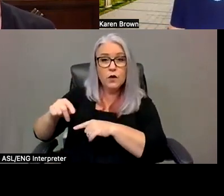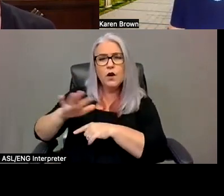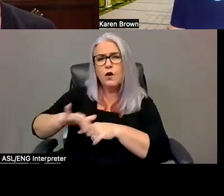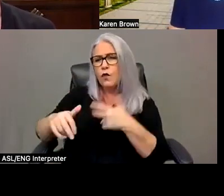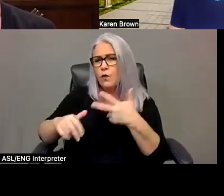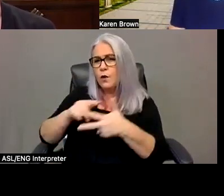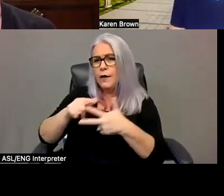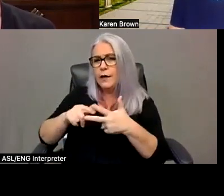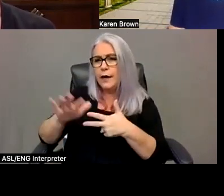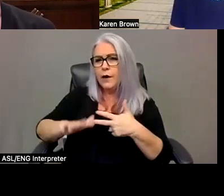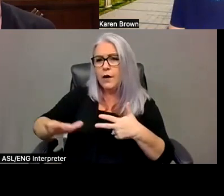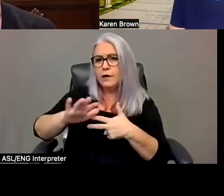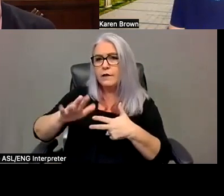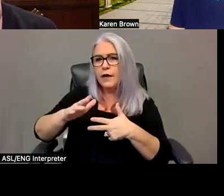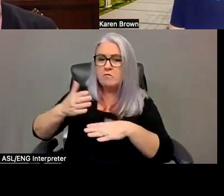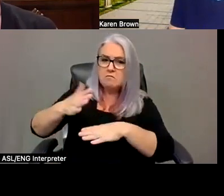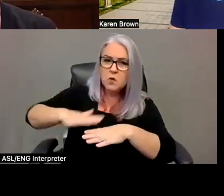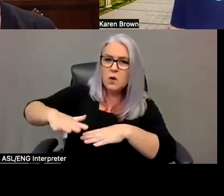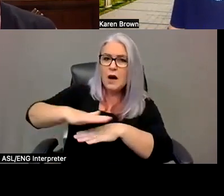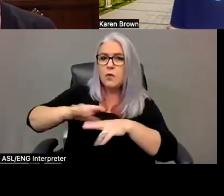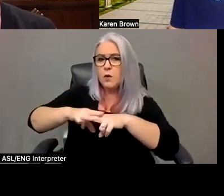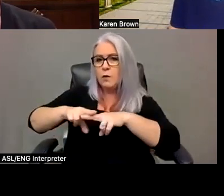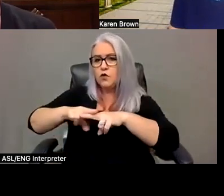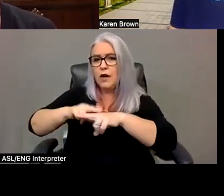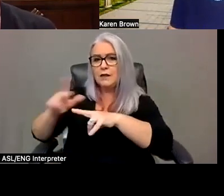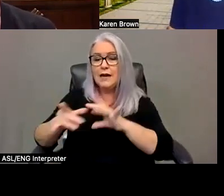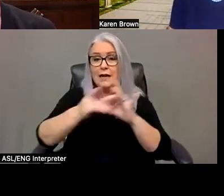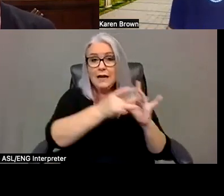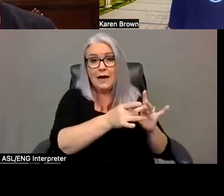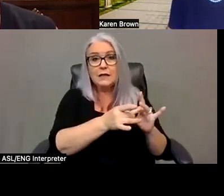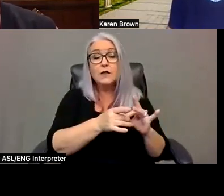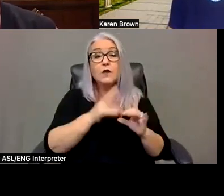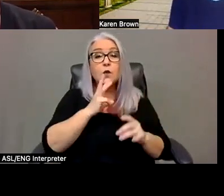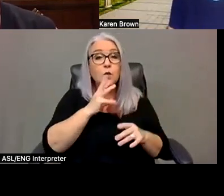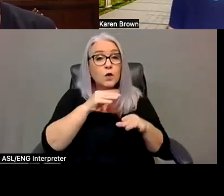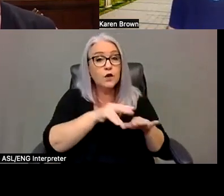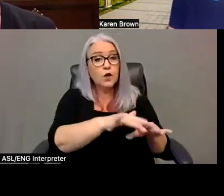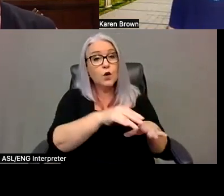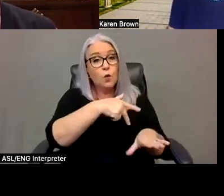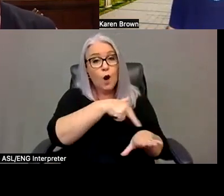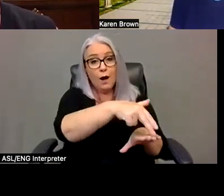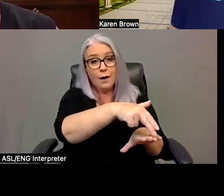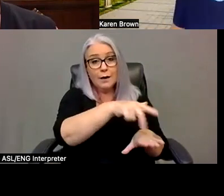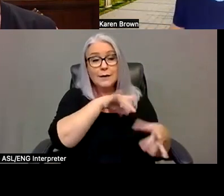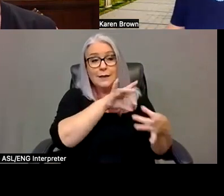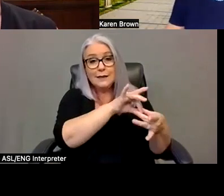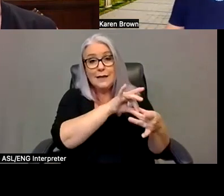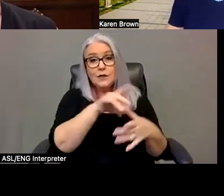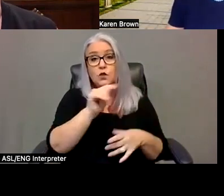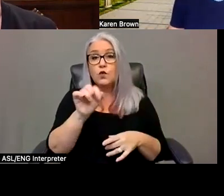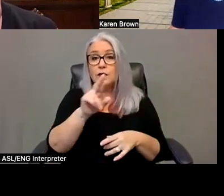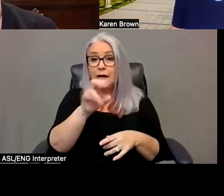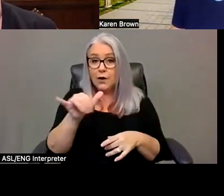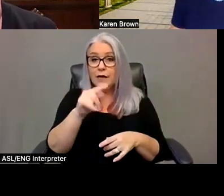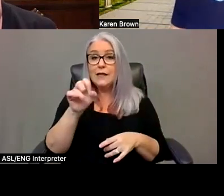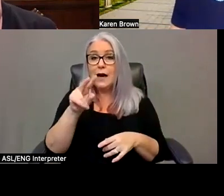where they may cross over the railroad tracks to connect to the Riverwalk in Tarrytown. In all 3 cases, the trail goes